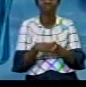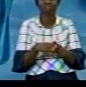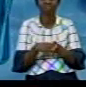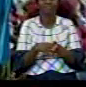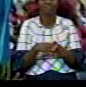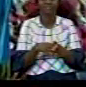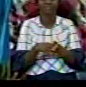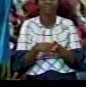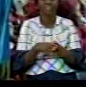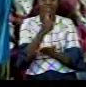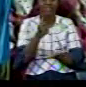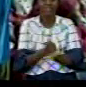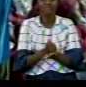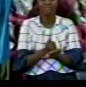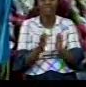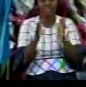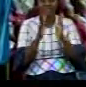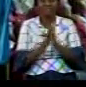amen